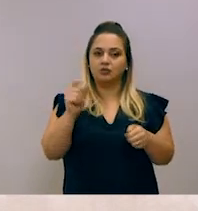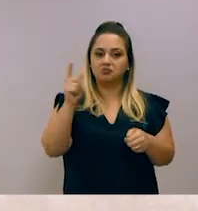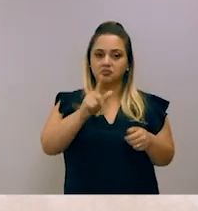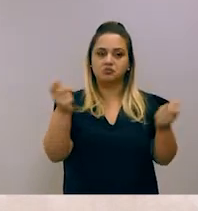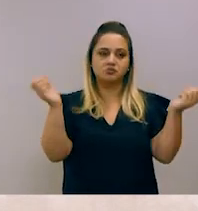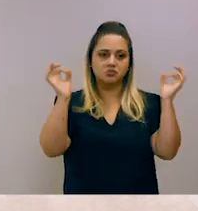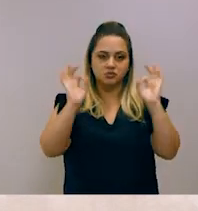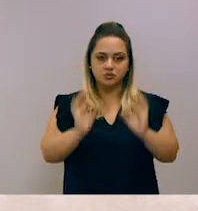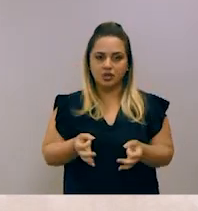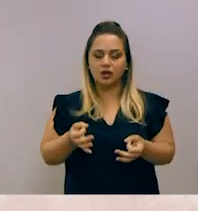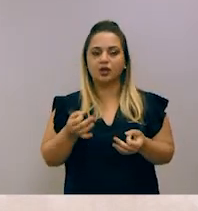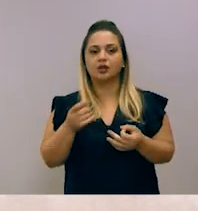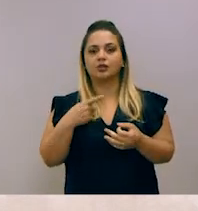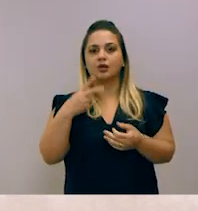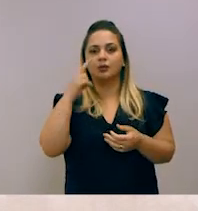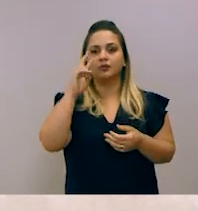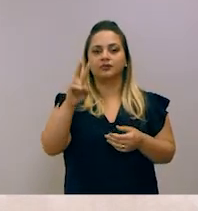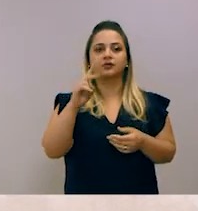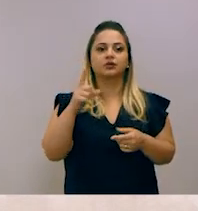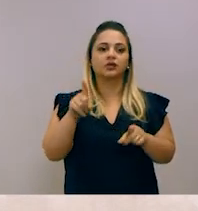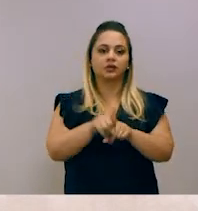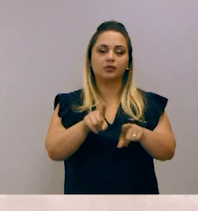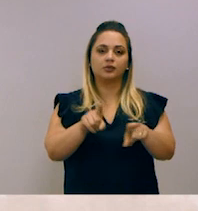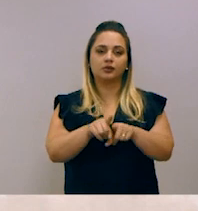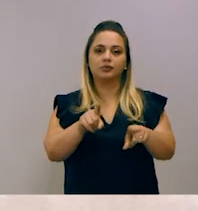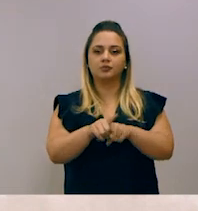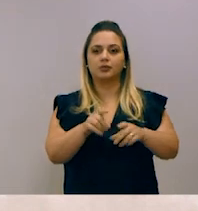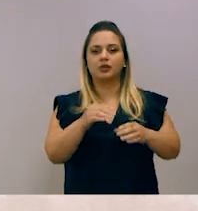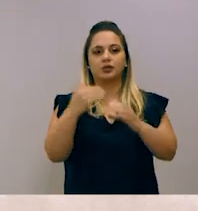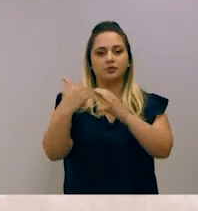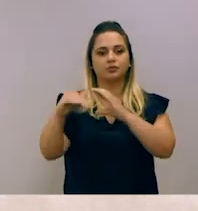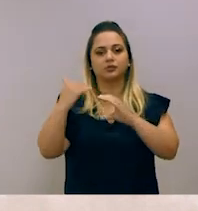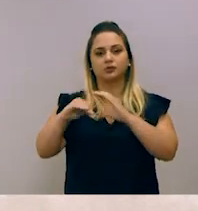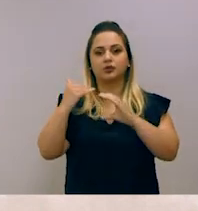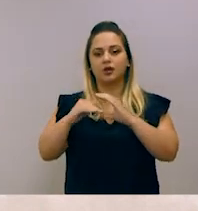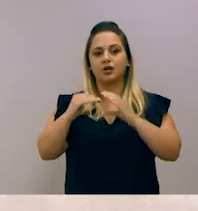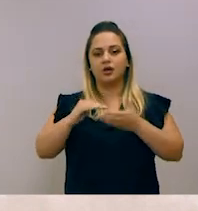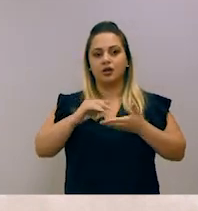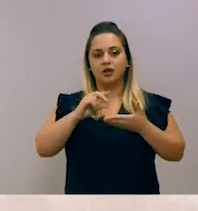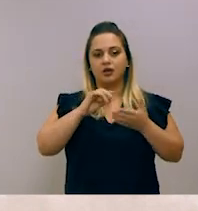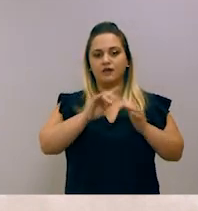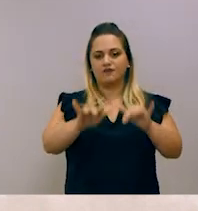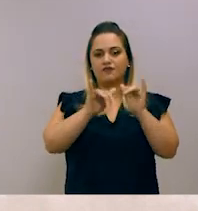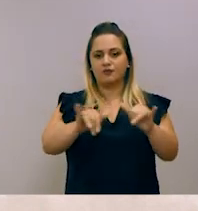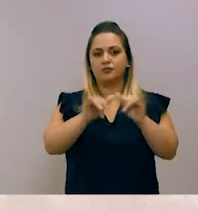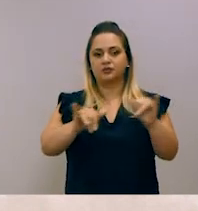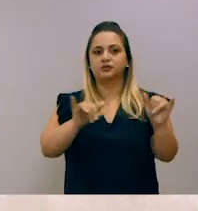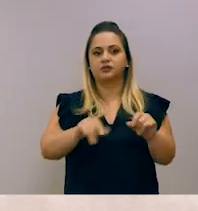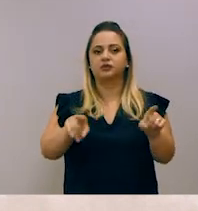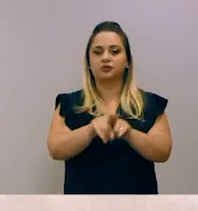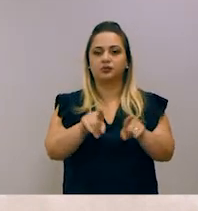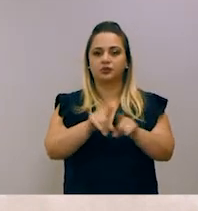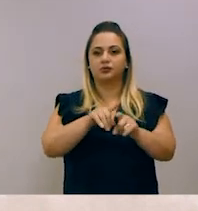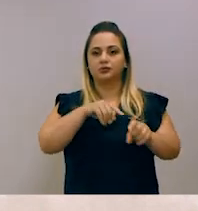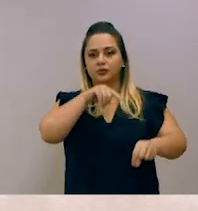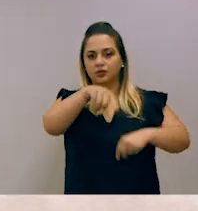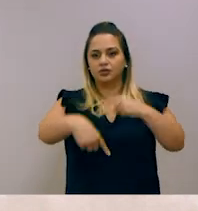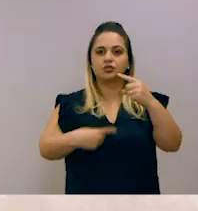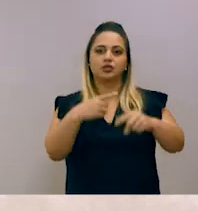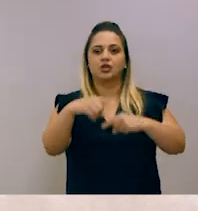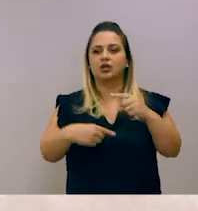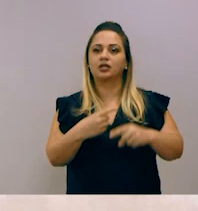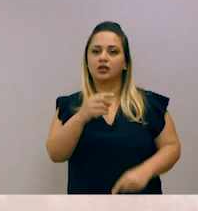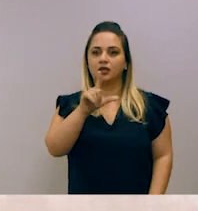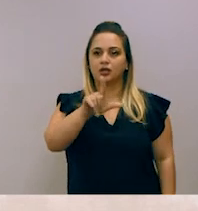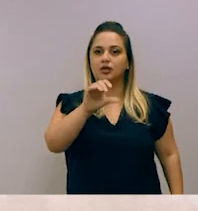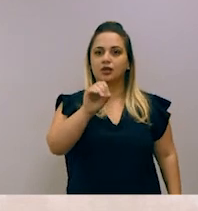executes the inference, the revision, and will feed the processing again, and will generate